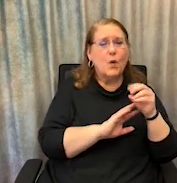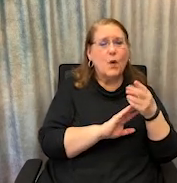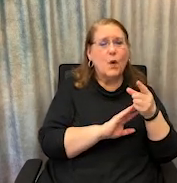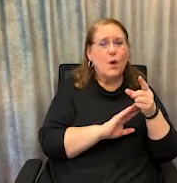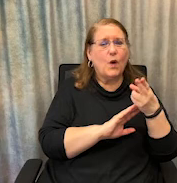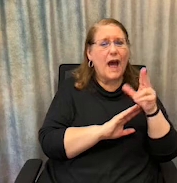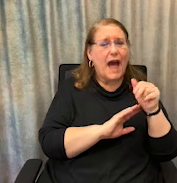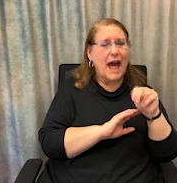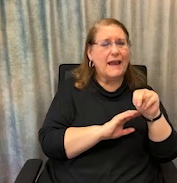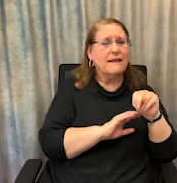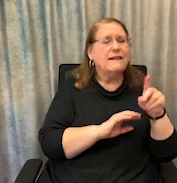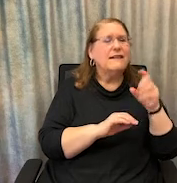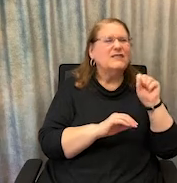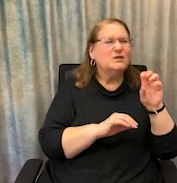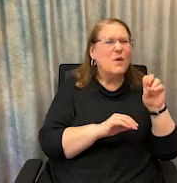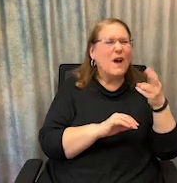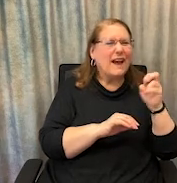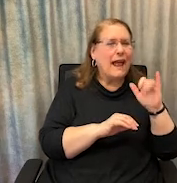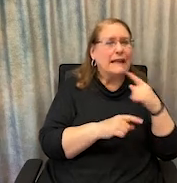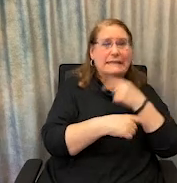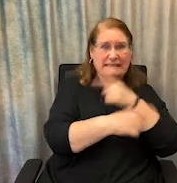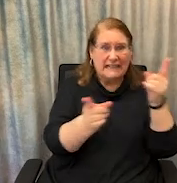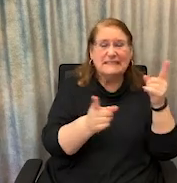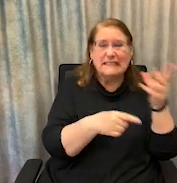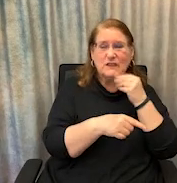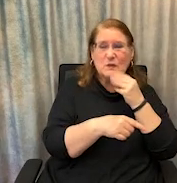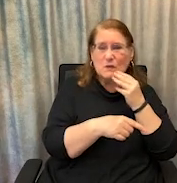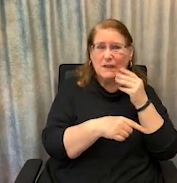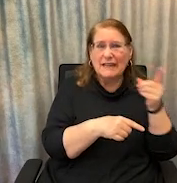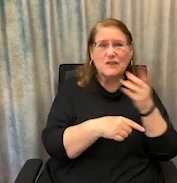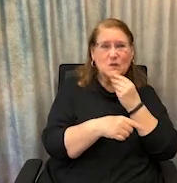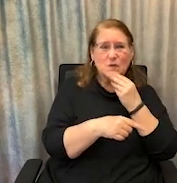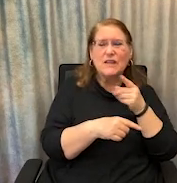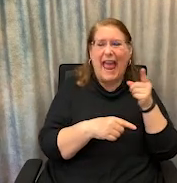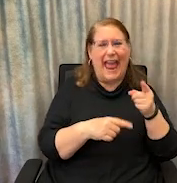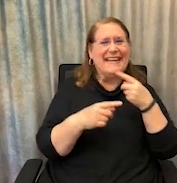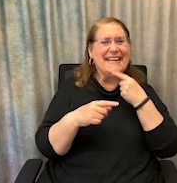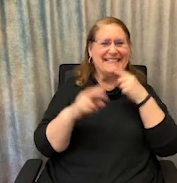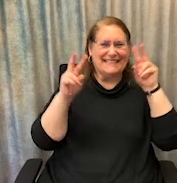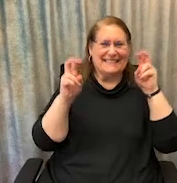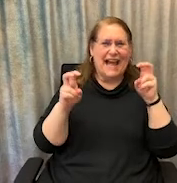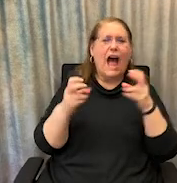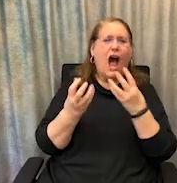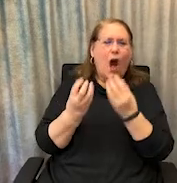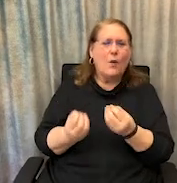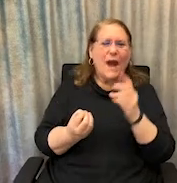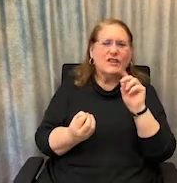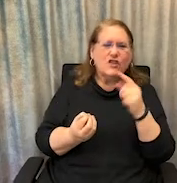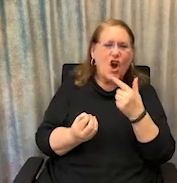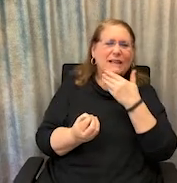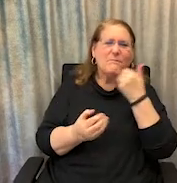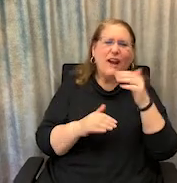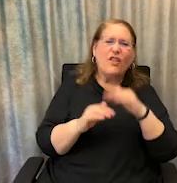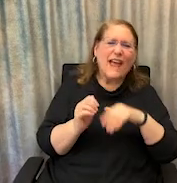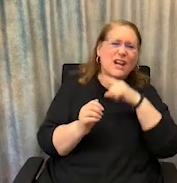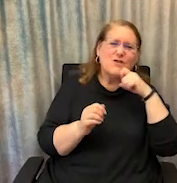Dohan Soheil tells his friends that he's Jewish, and he tells the saying, wet dog is better than a dry Jew, where cut